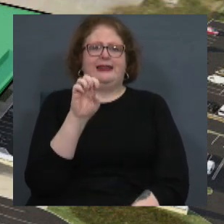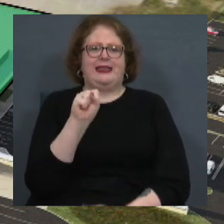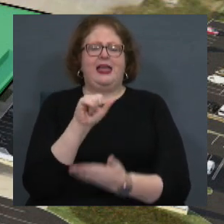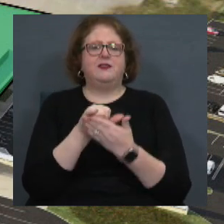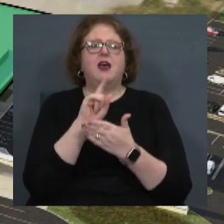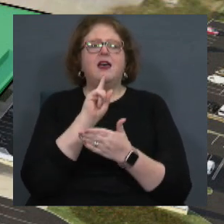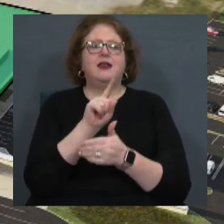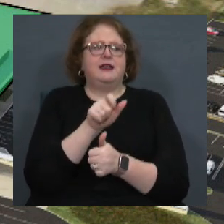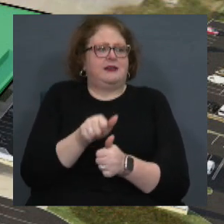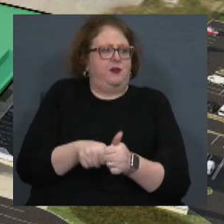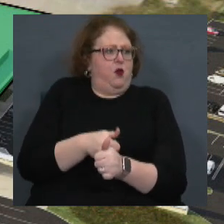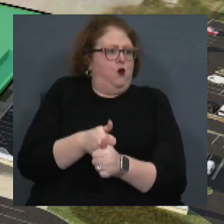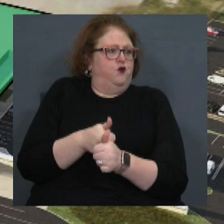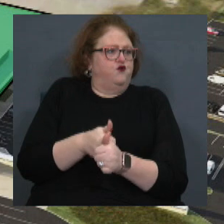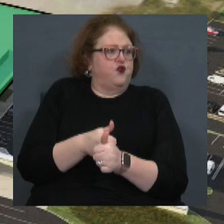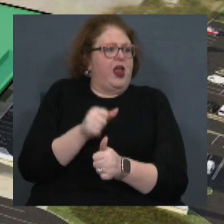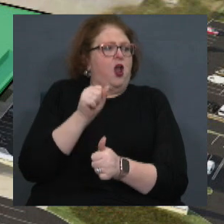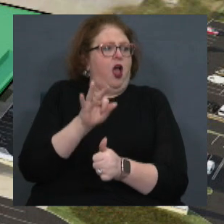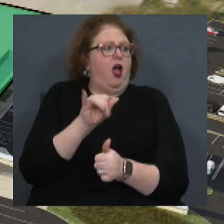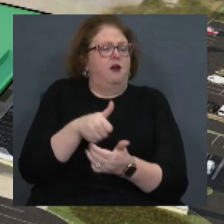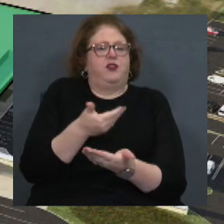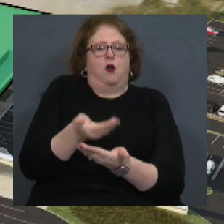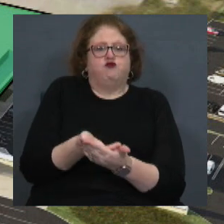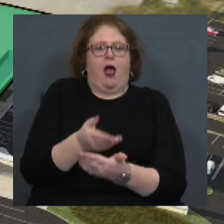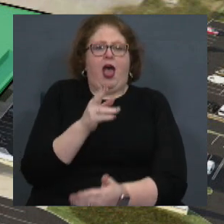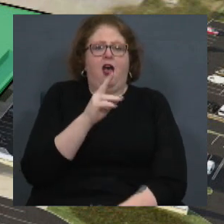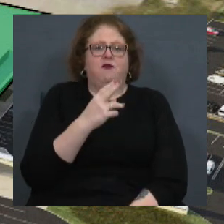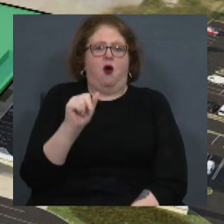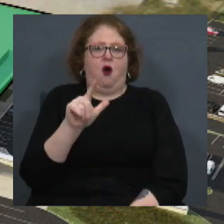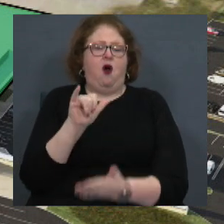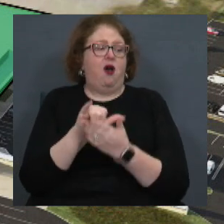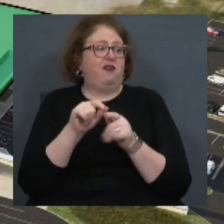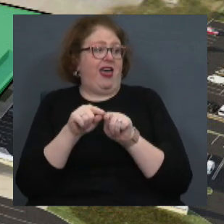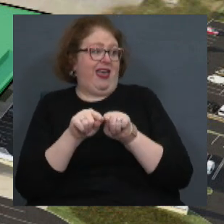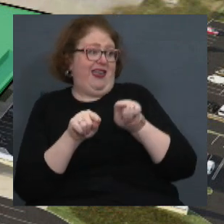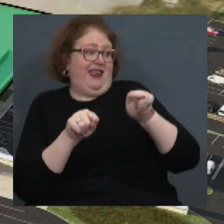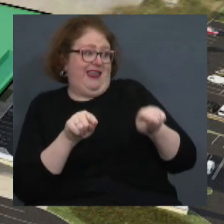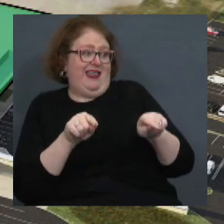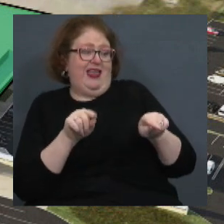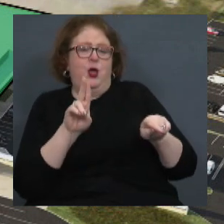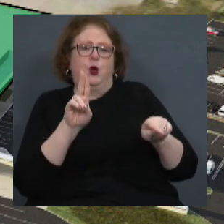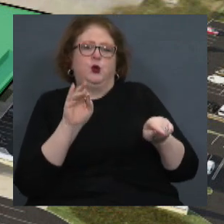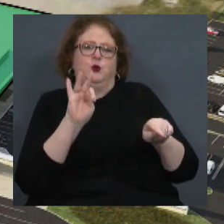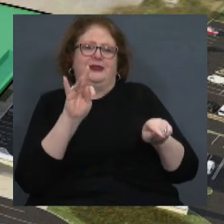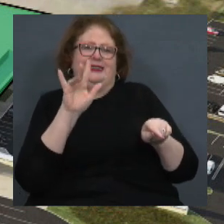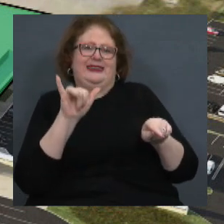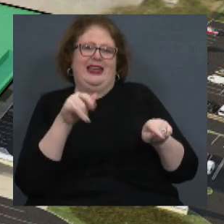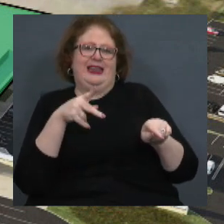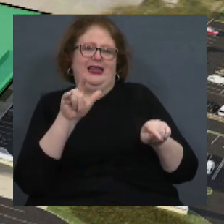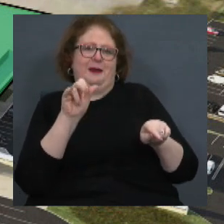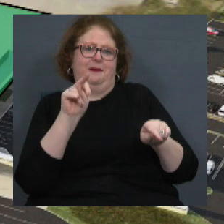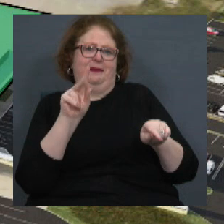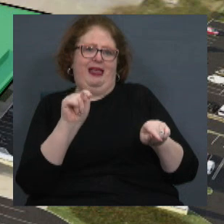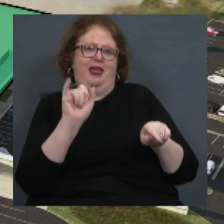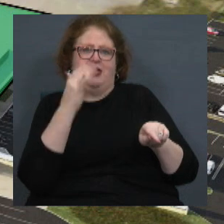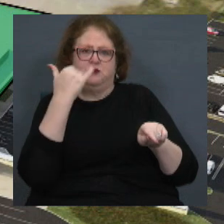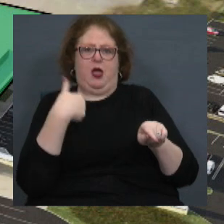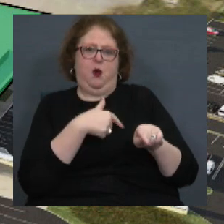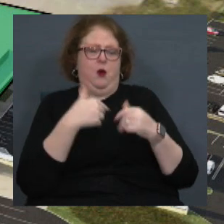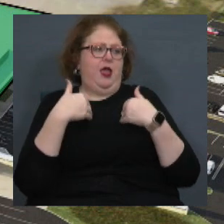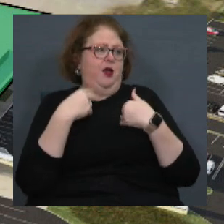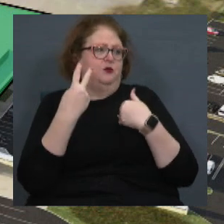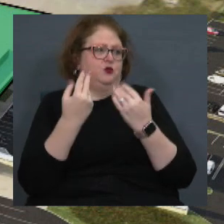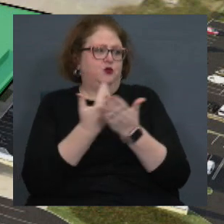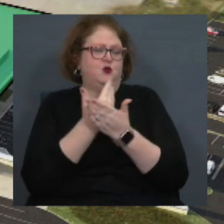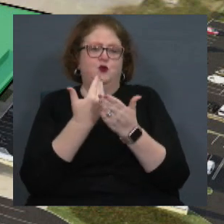arrivals hall, which is also the utility plant. So we're able to pick up 2 new gates there. So I think the thinking was at that